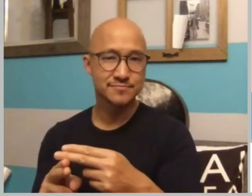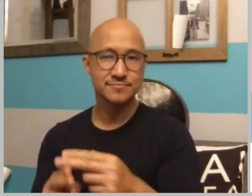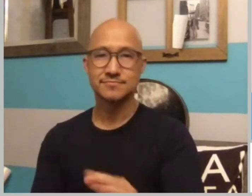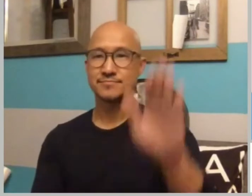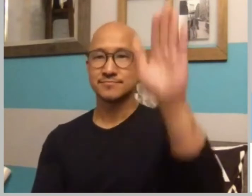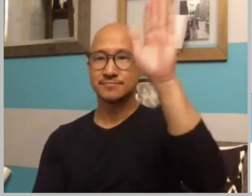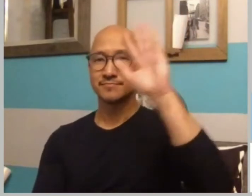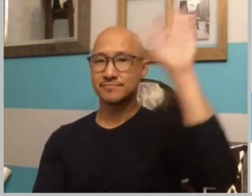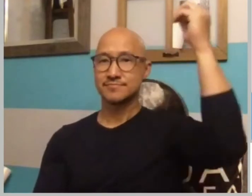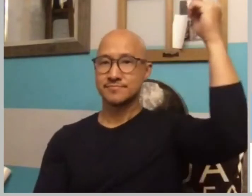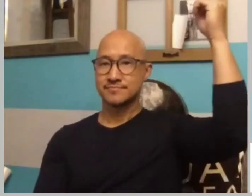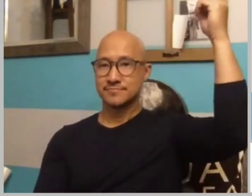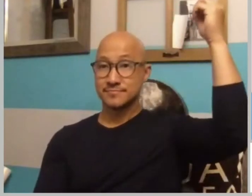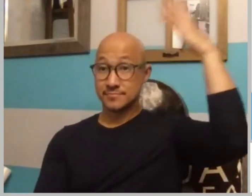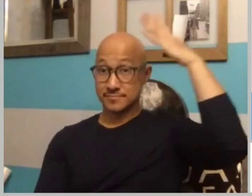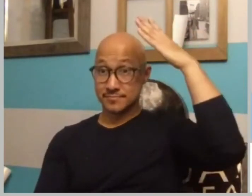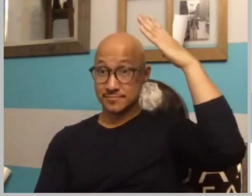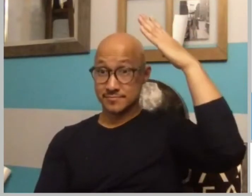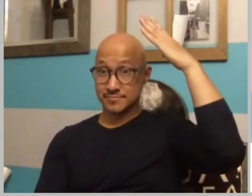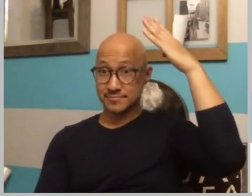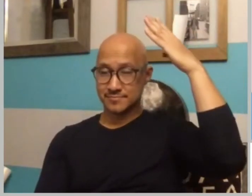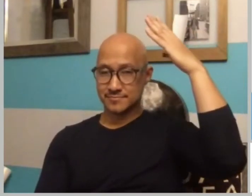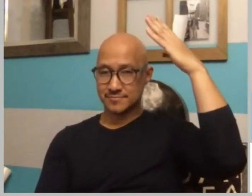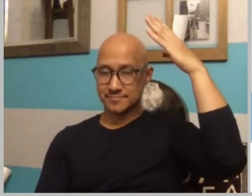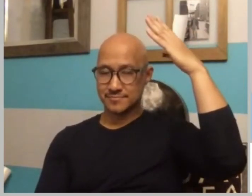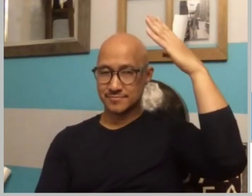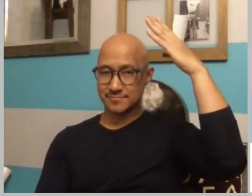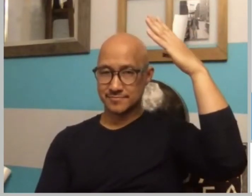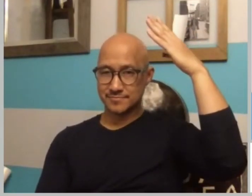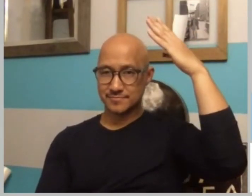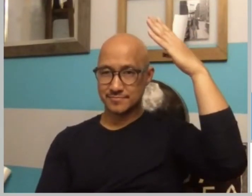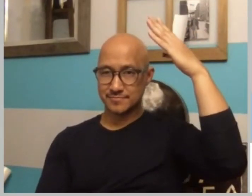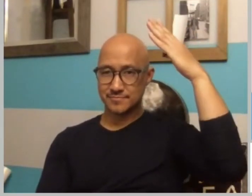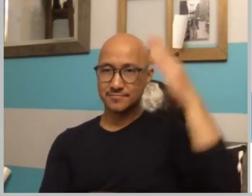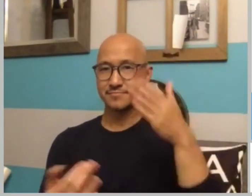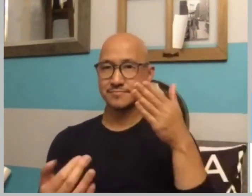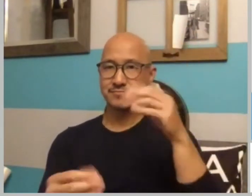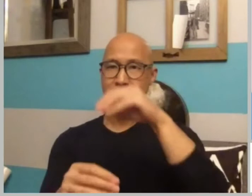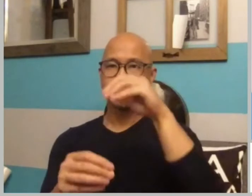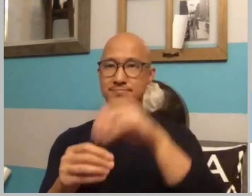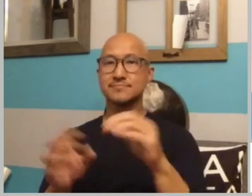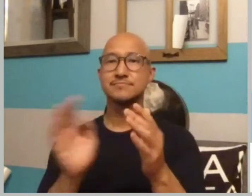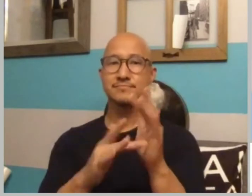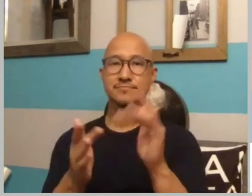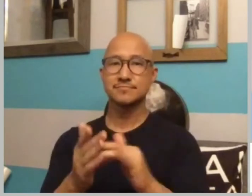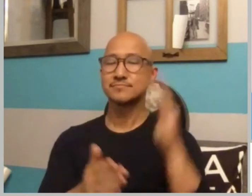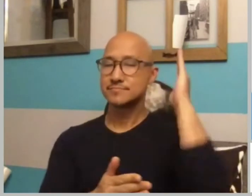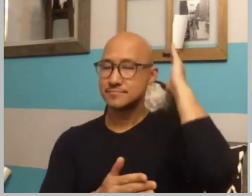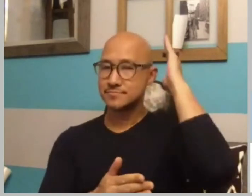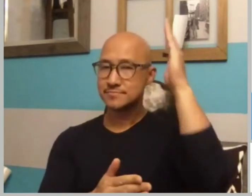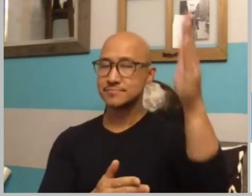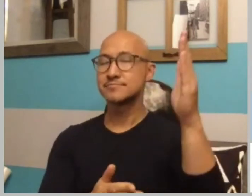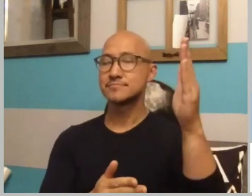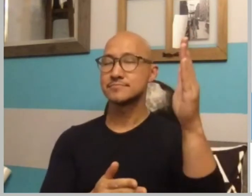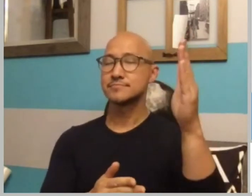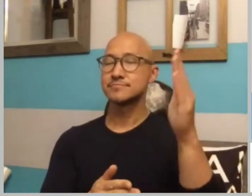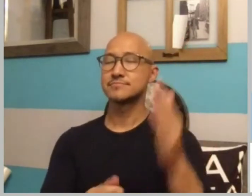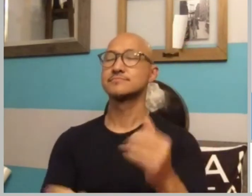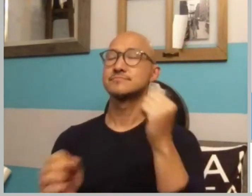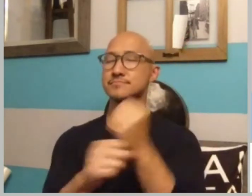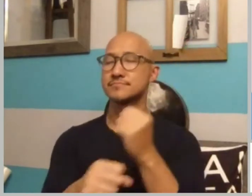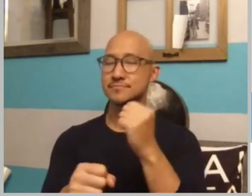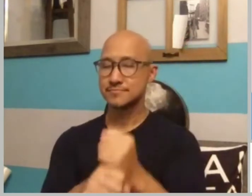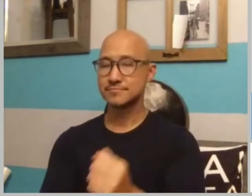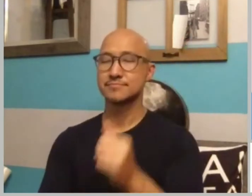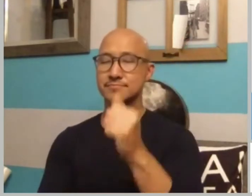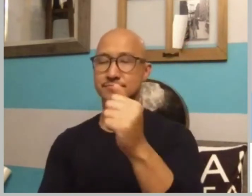called you to his eternal glory in Christ, will restore, confirm, strengthen,